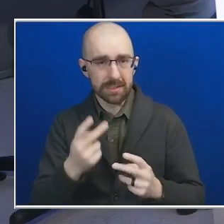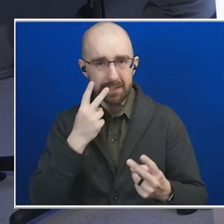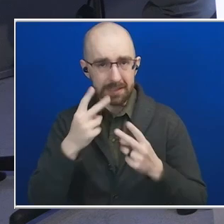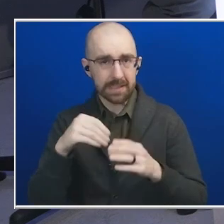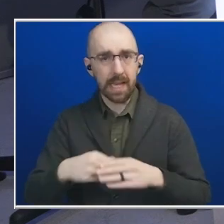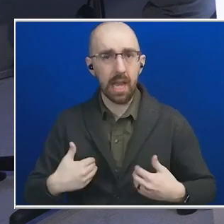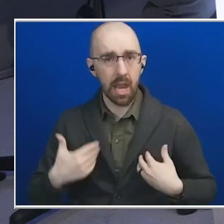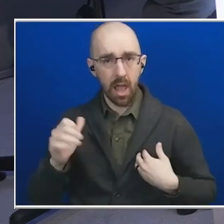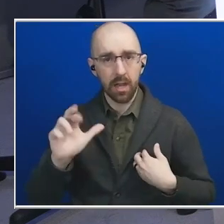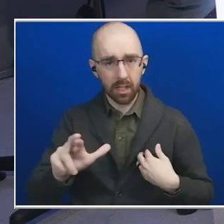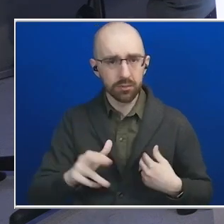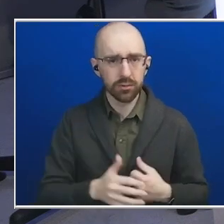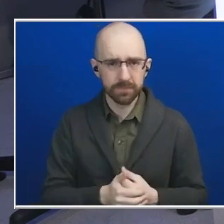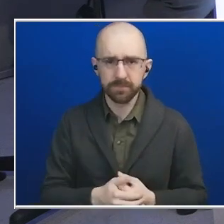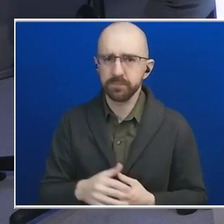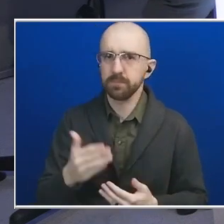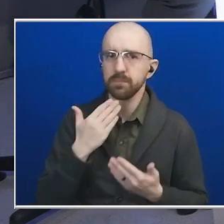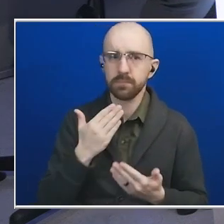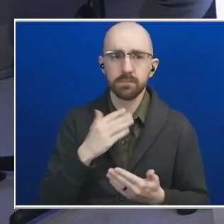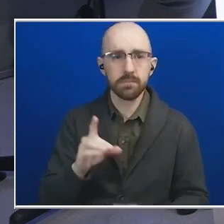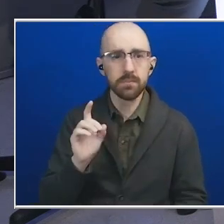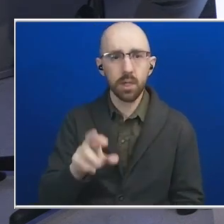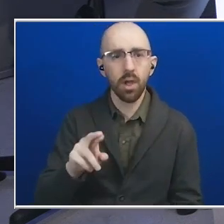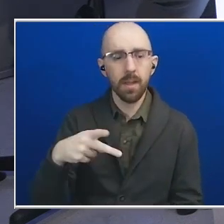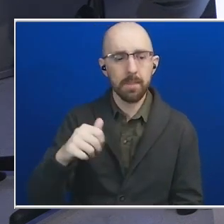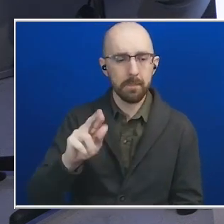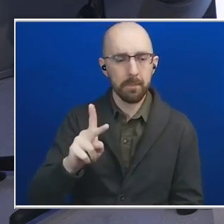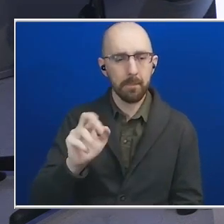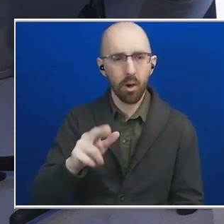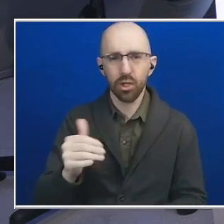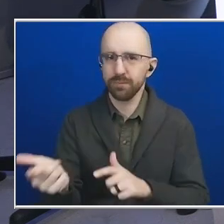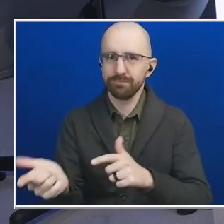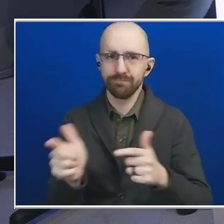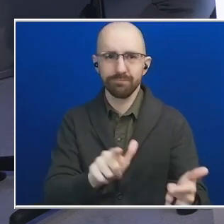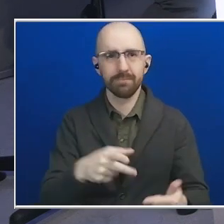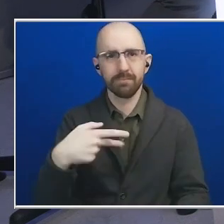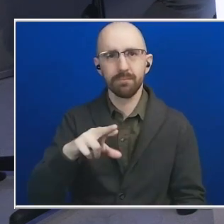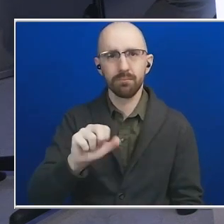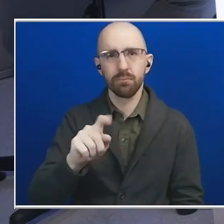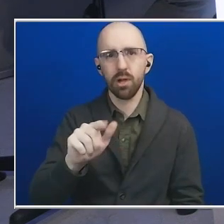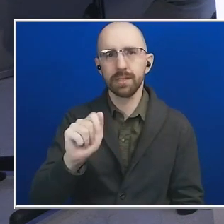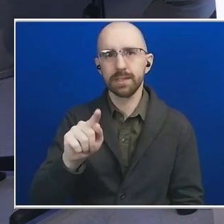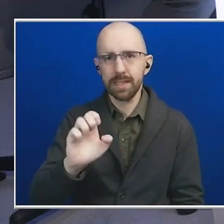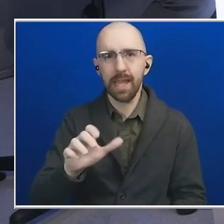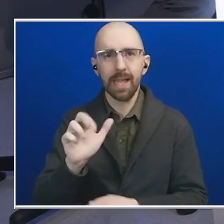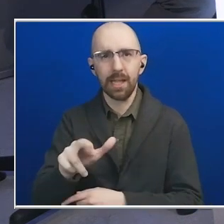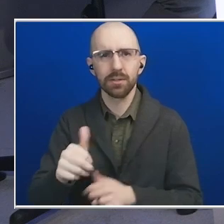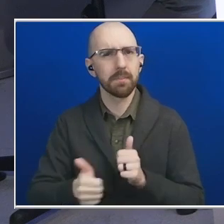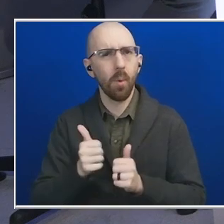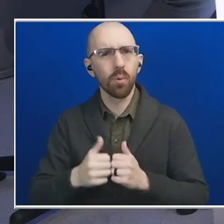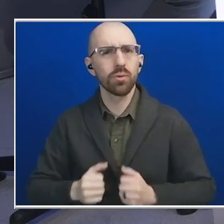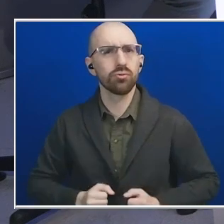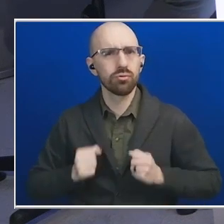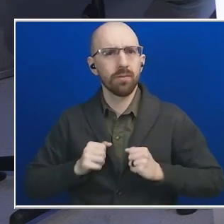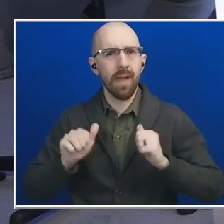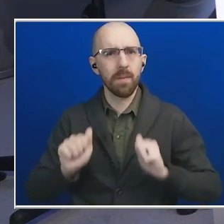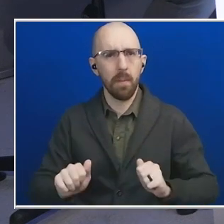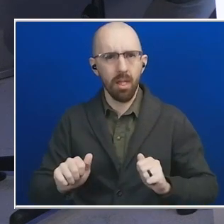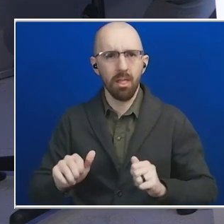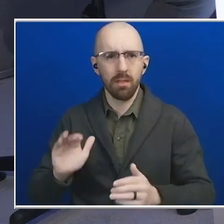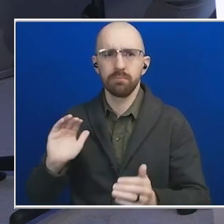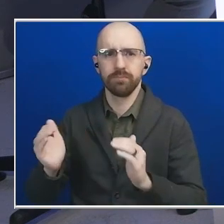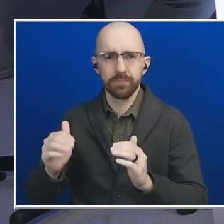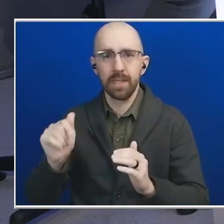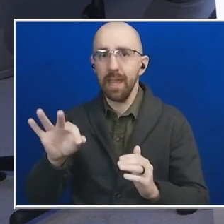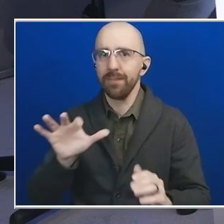you. Dr. Parker, let's turn to you. All right. Prostate cancer is one of the most survivable cancers, but only when it's caught early. There is